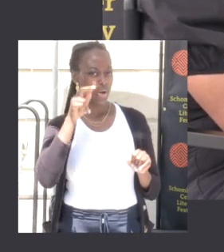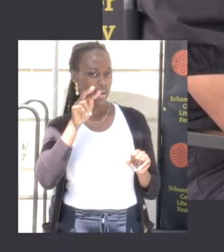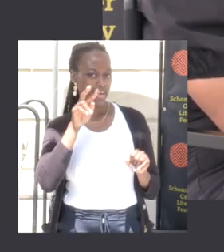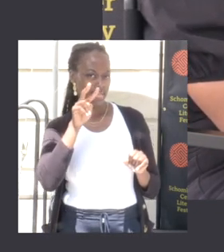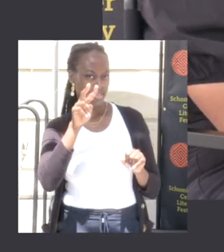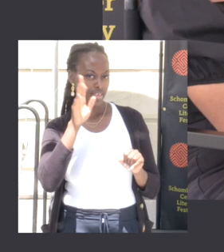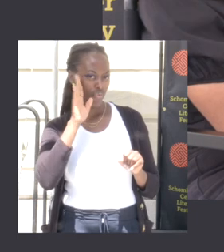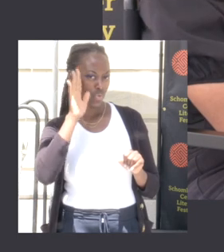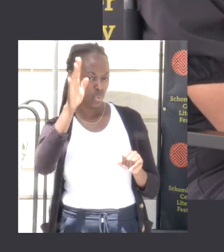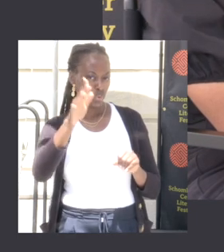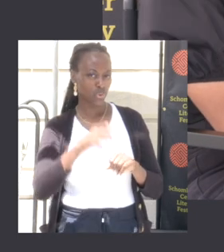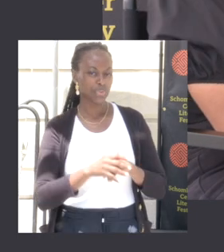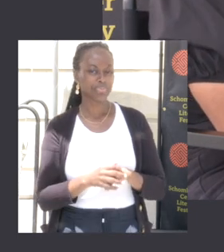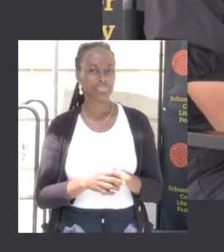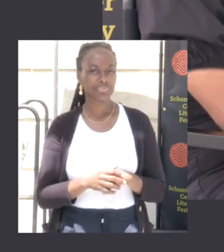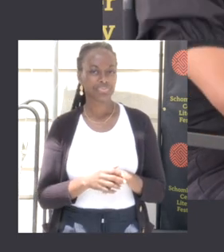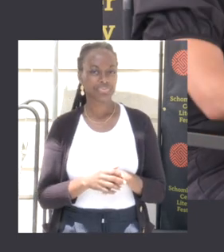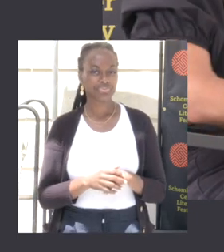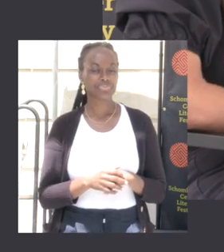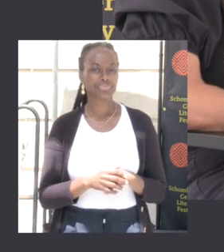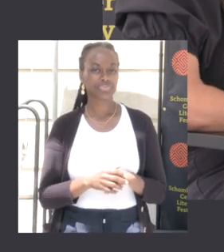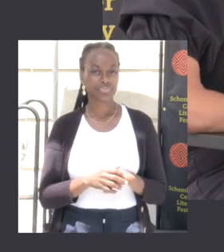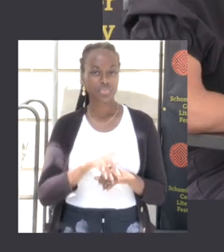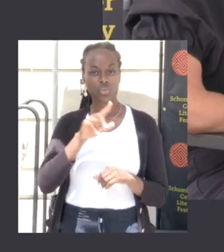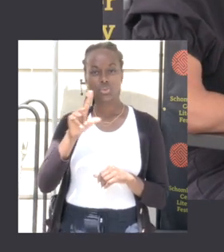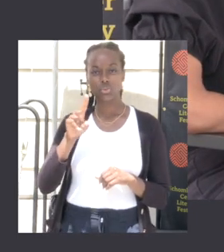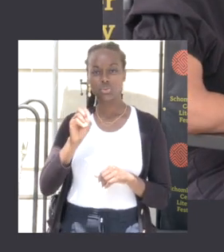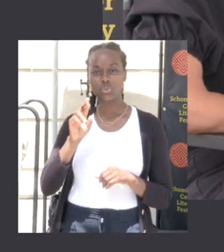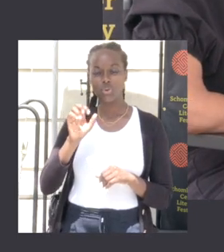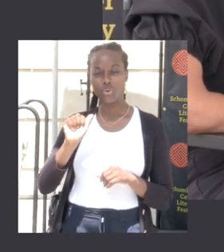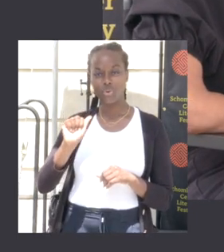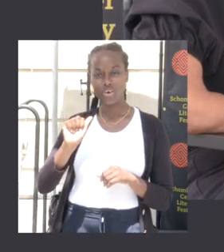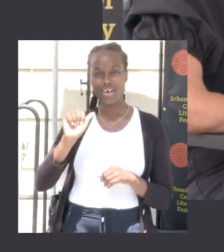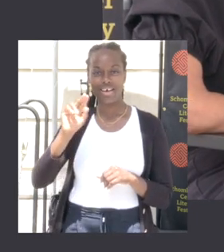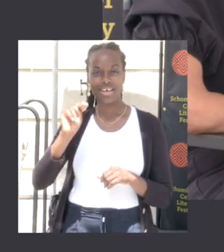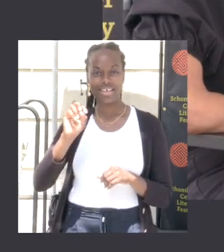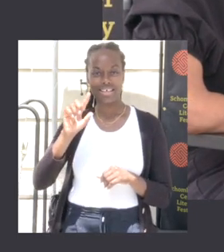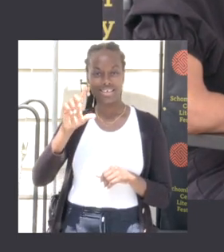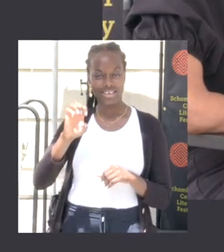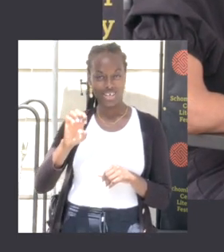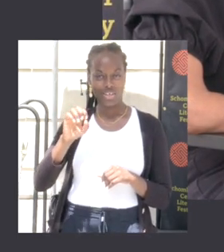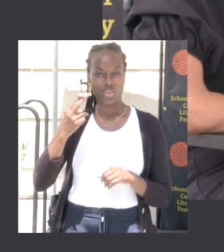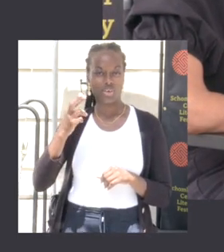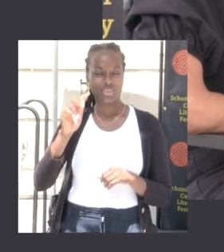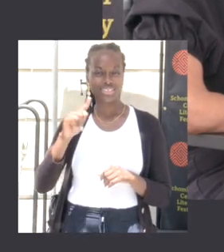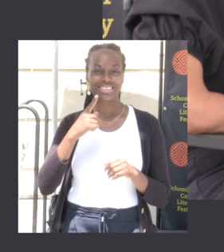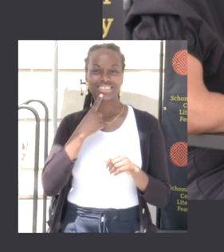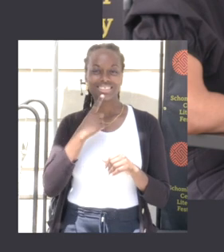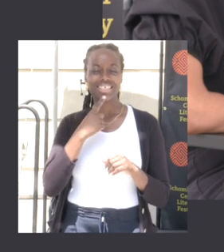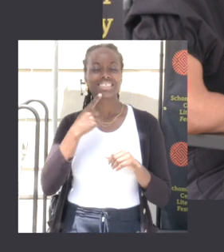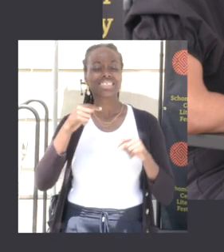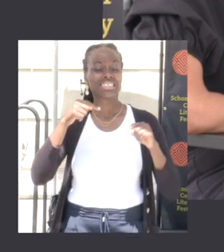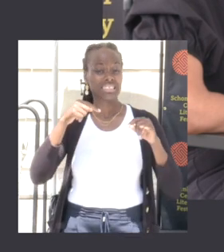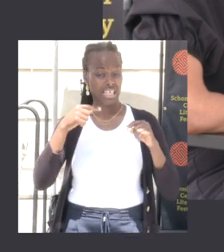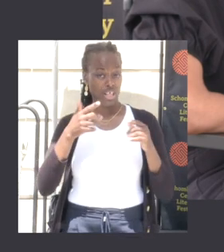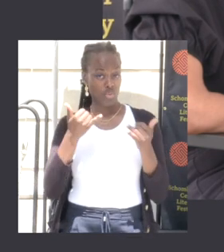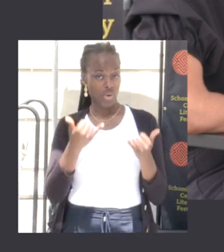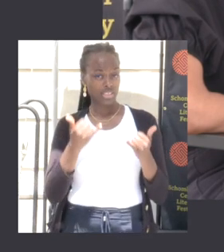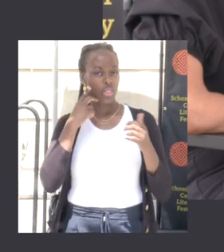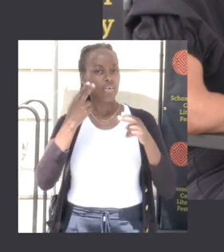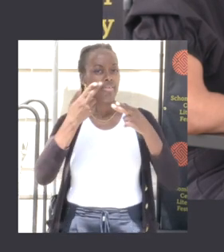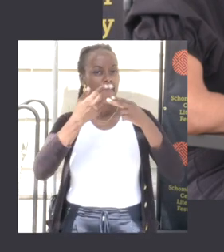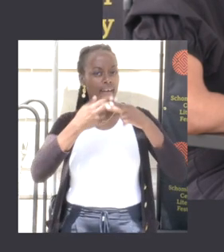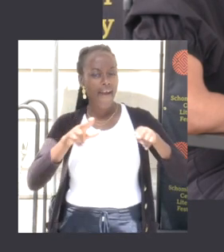in her beak. To paraphrase Zora Neale Hurston, the present is an egg laid by the past that has a future inside of its shell. Black